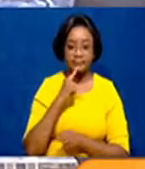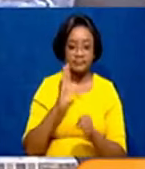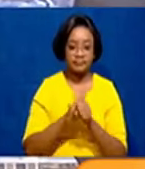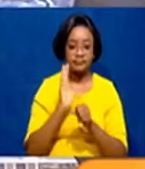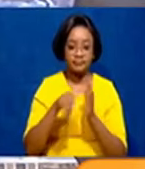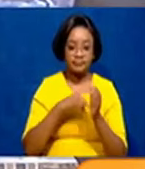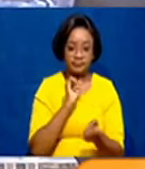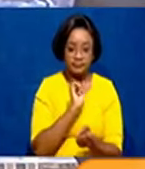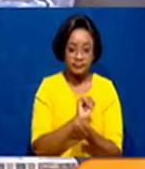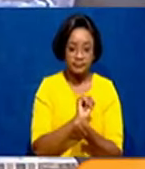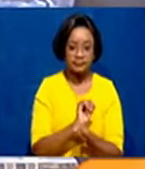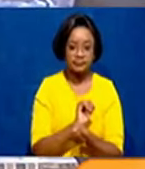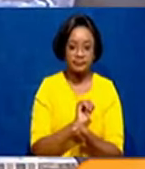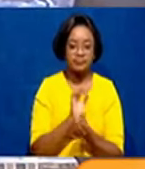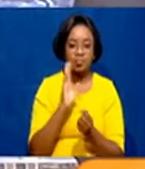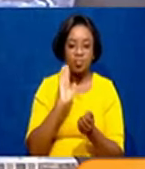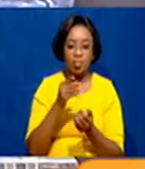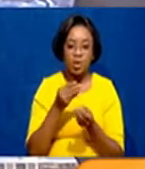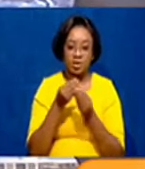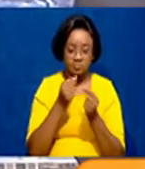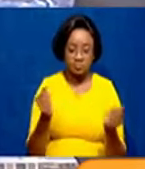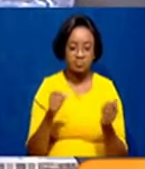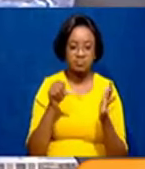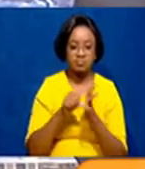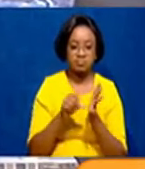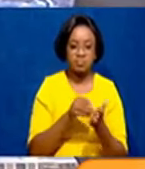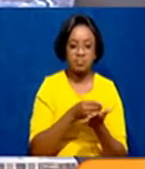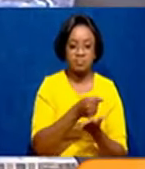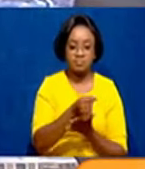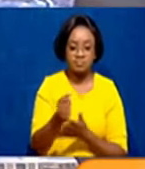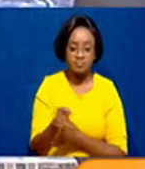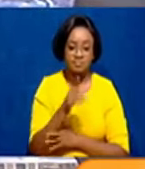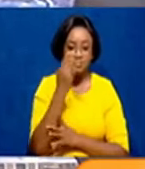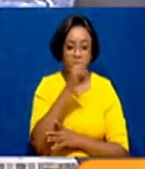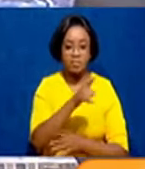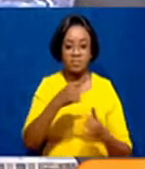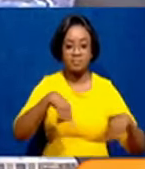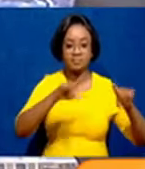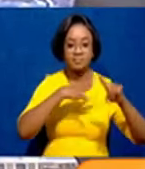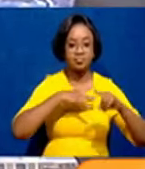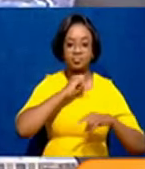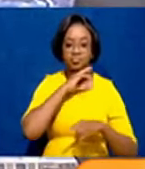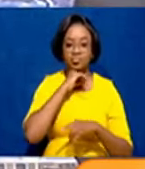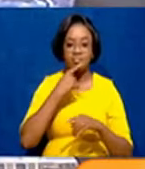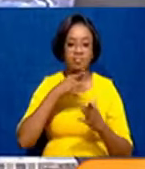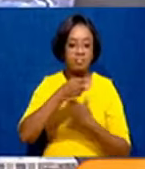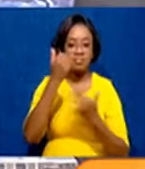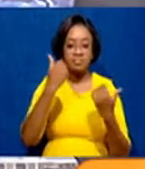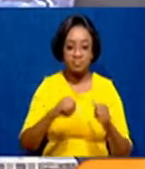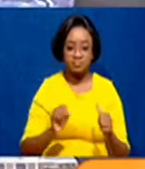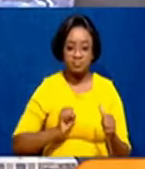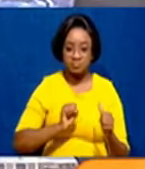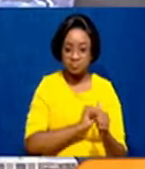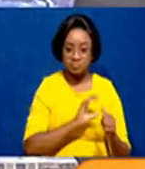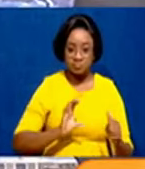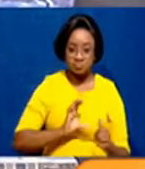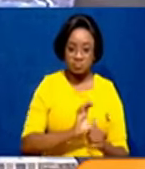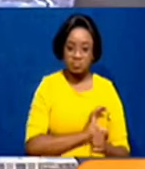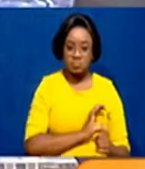address compensation concerns voiced by victims of the Embakasi gas explosion, with members of the Senate